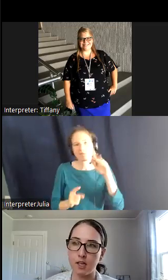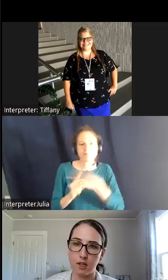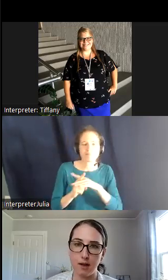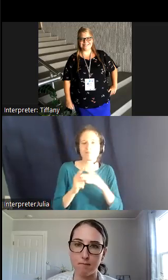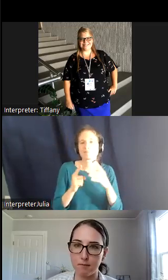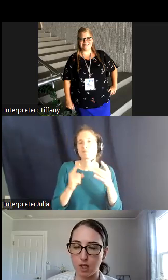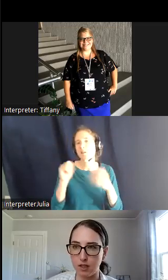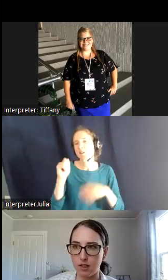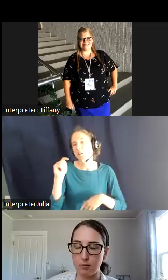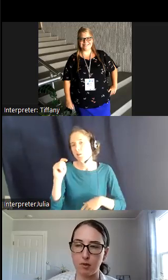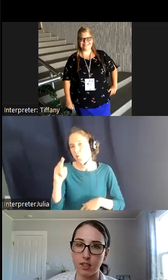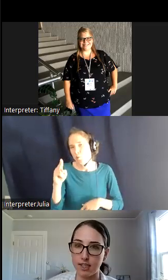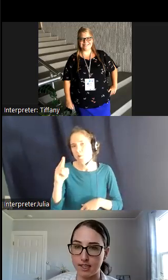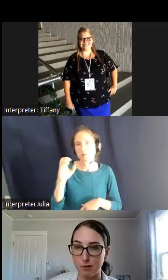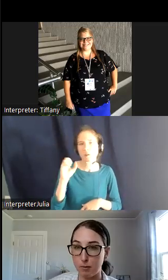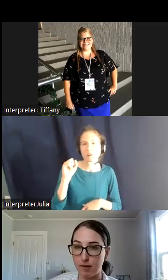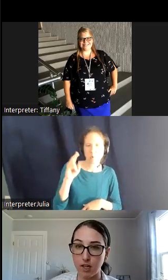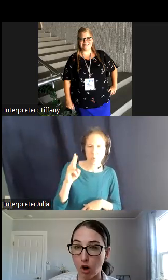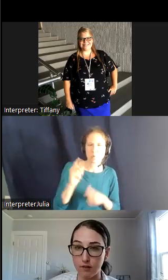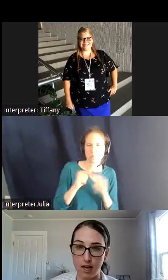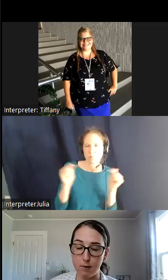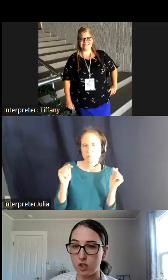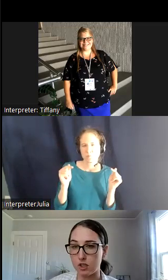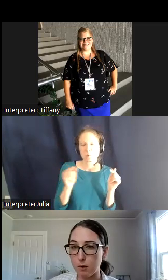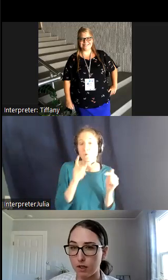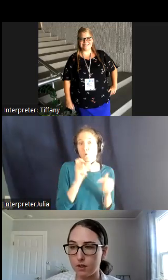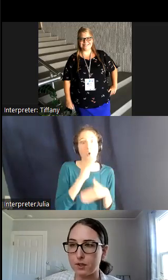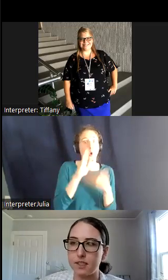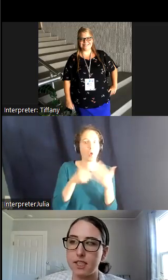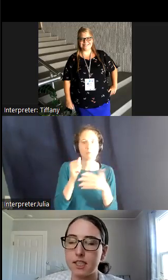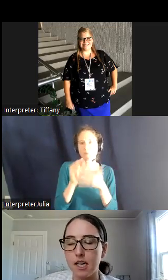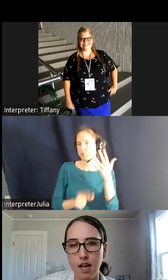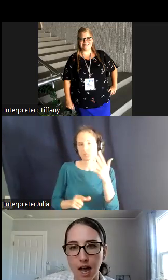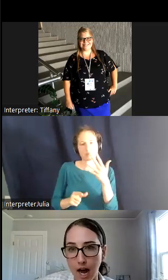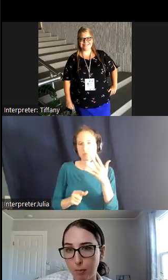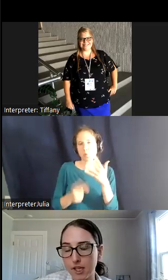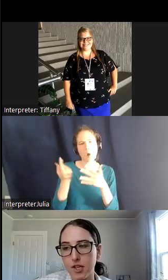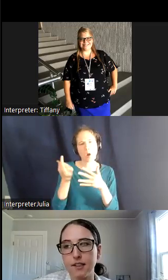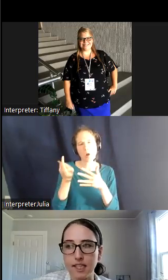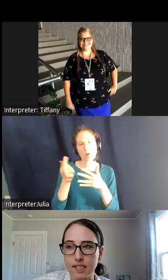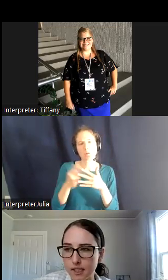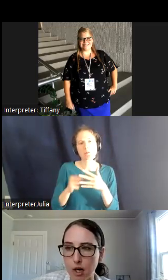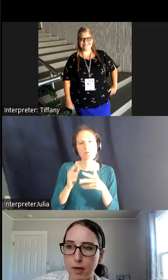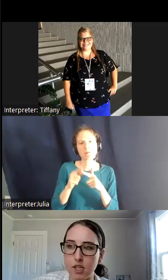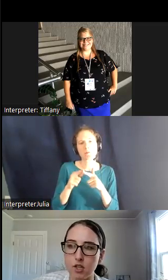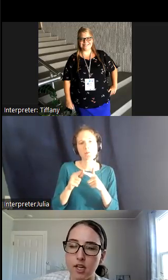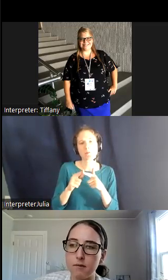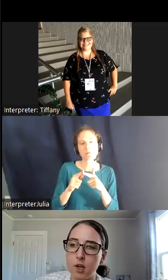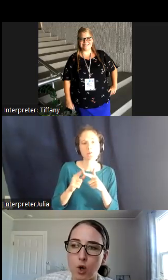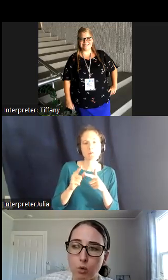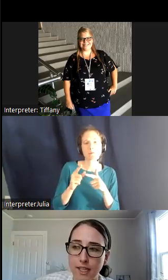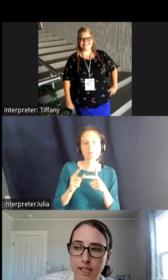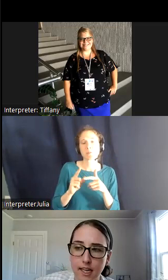ATUs. A provider doesn't need to be providing all of them. It would just be one of those services. Outpatient, intensive